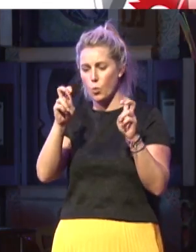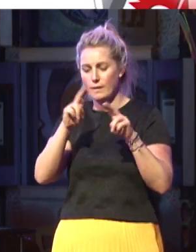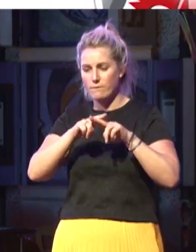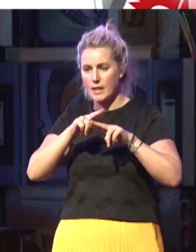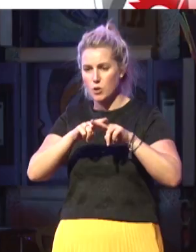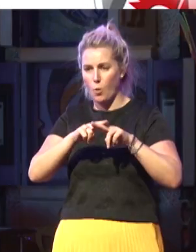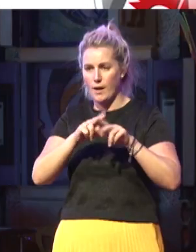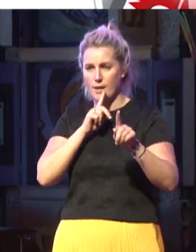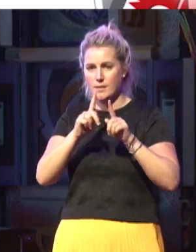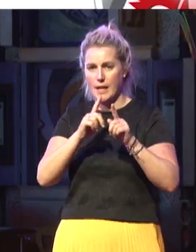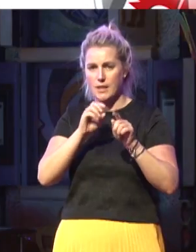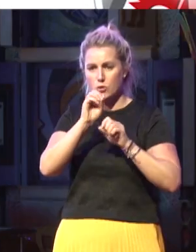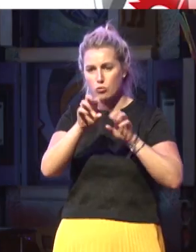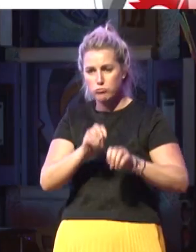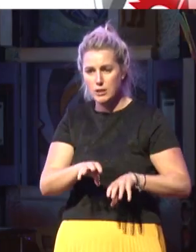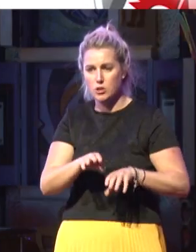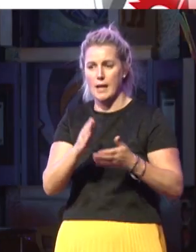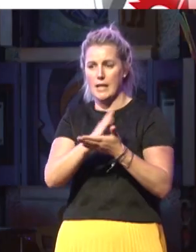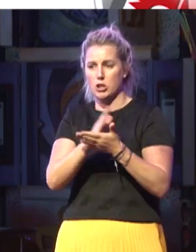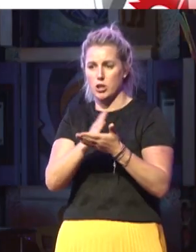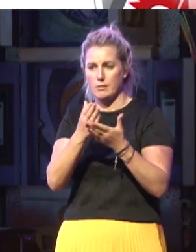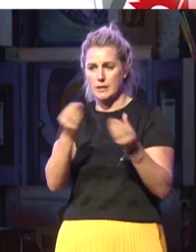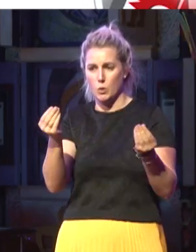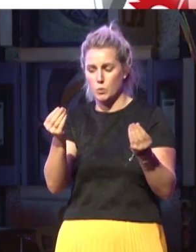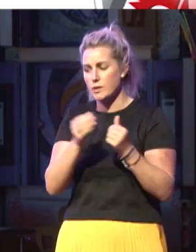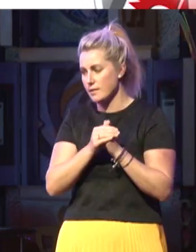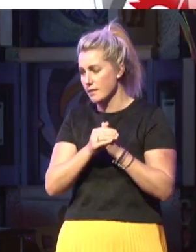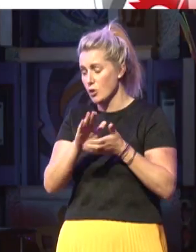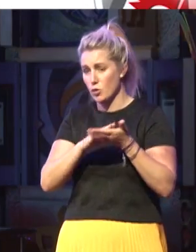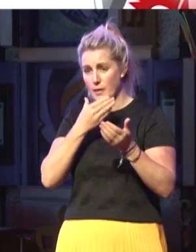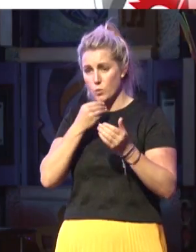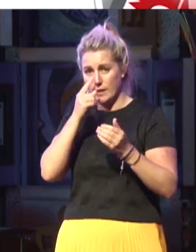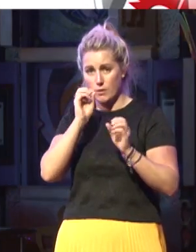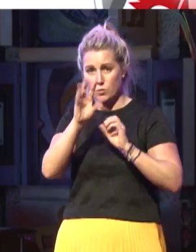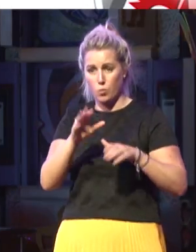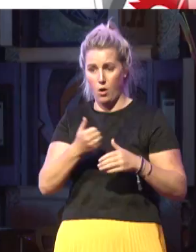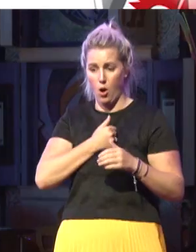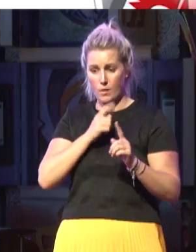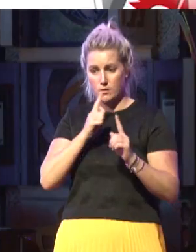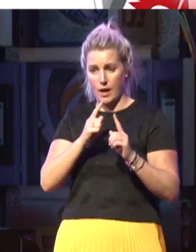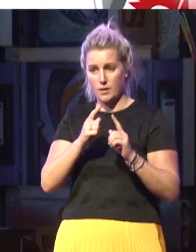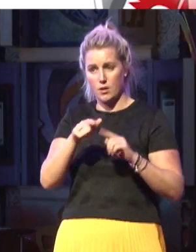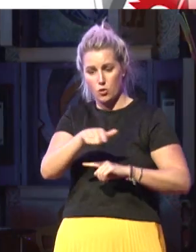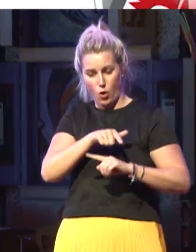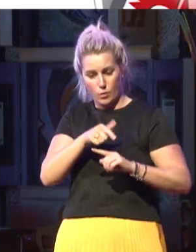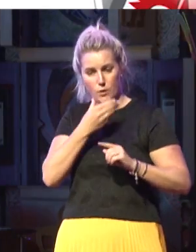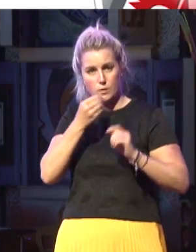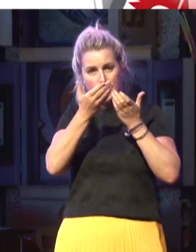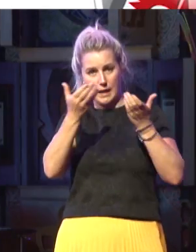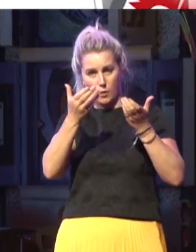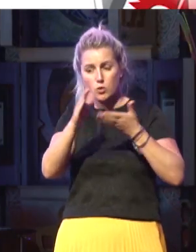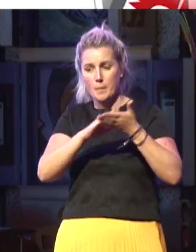data storage and data sharing solution that allows users to store their data locally or in the cloud. And it gives